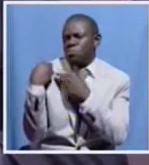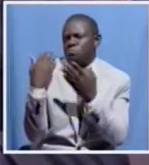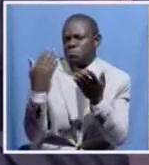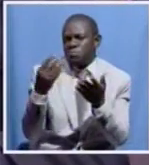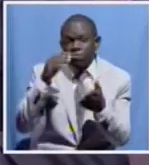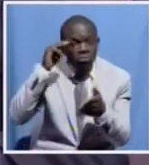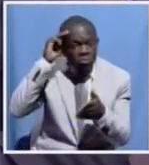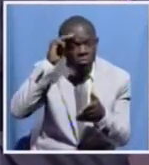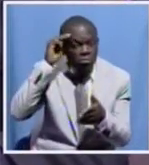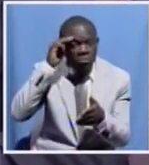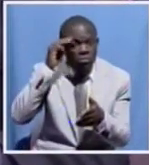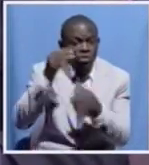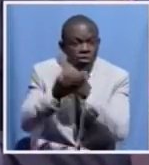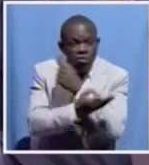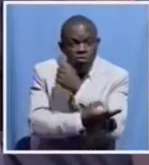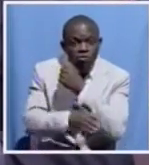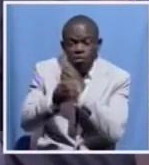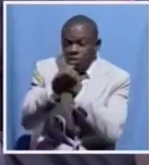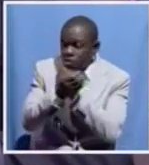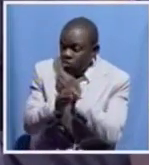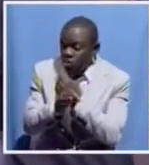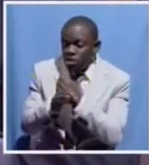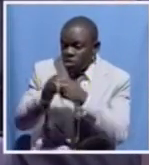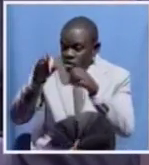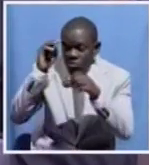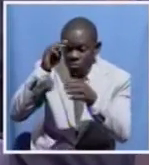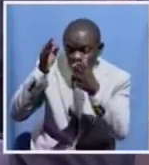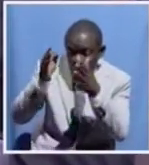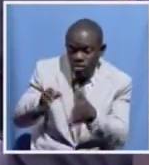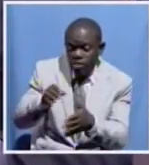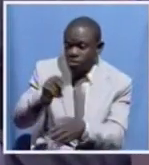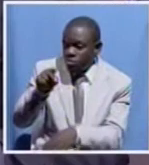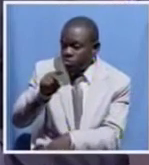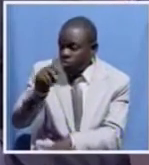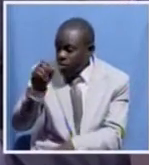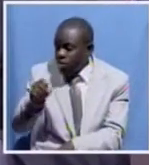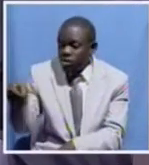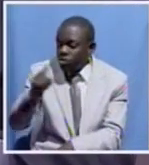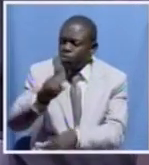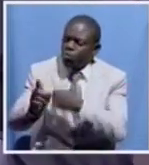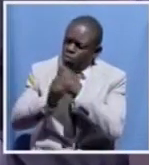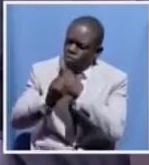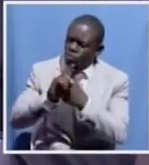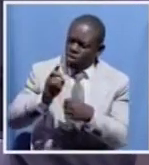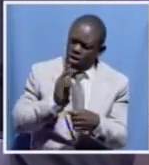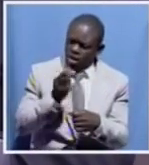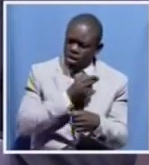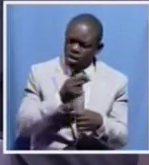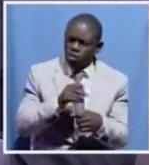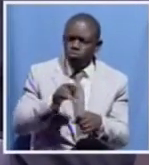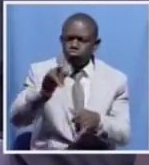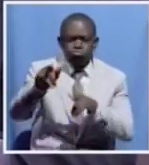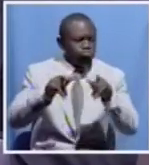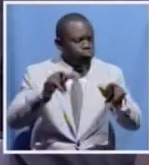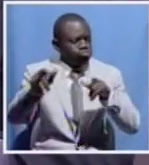us straight on from the very beginning, and our training, our diplomatic training also tells us that we have to stick into our lane. This is